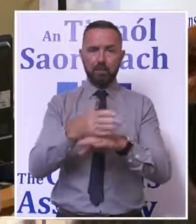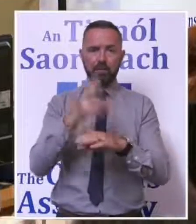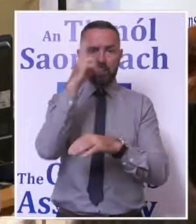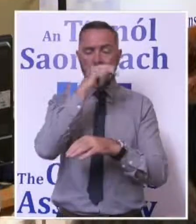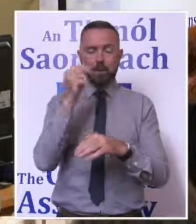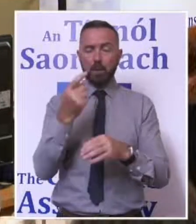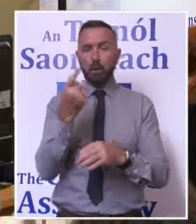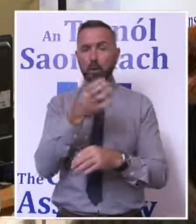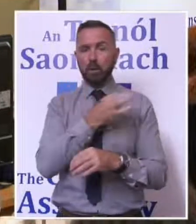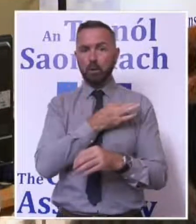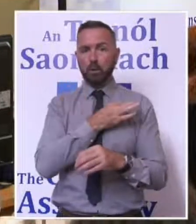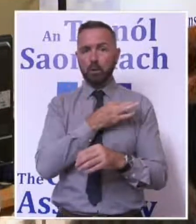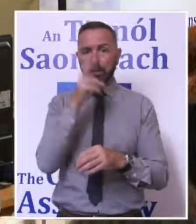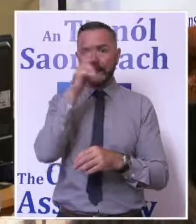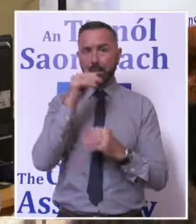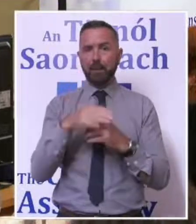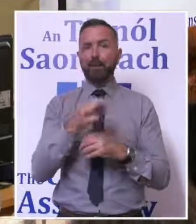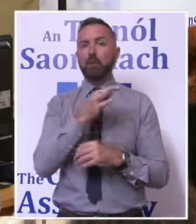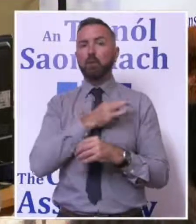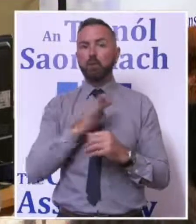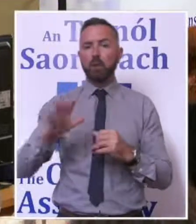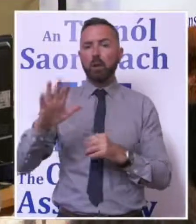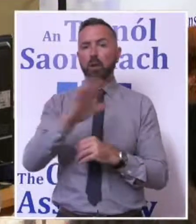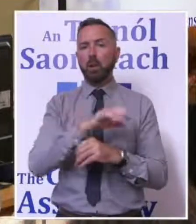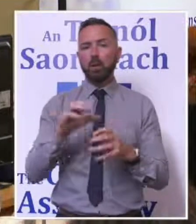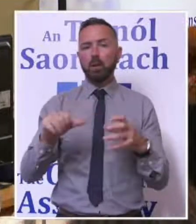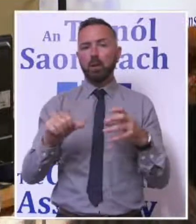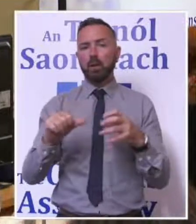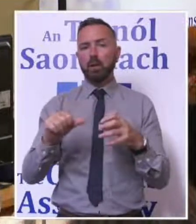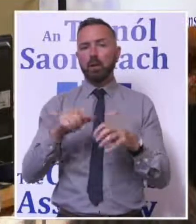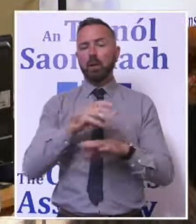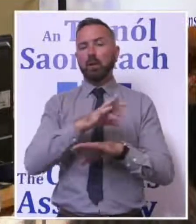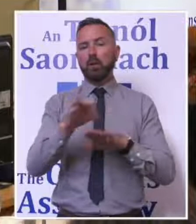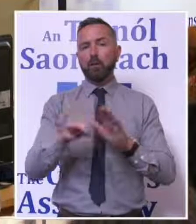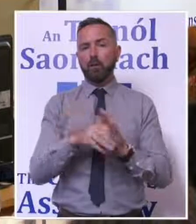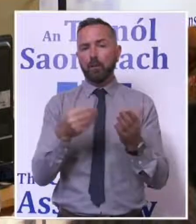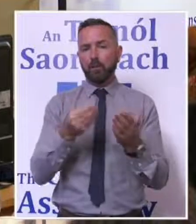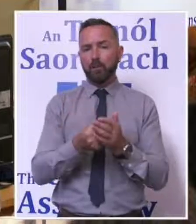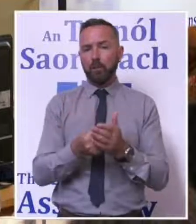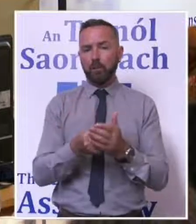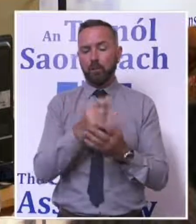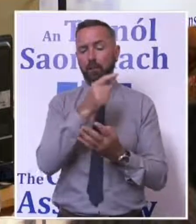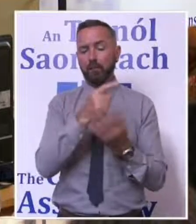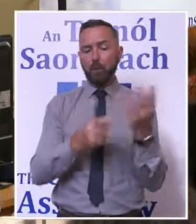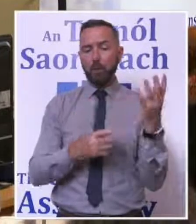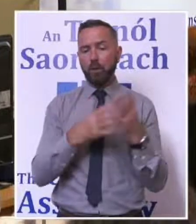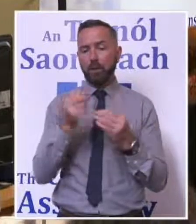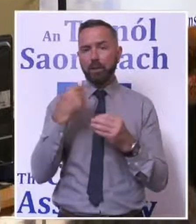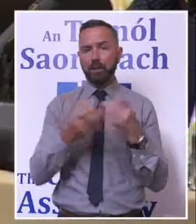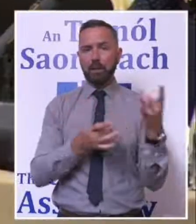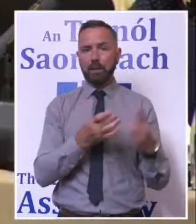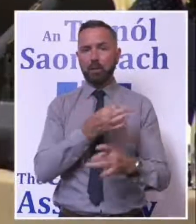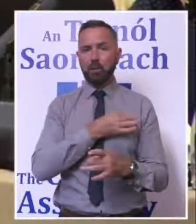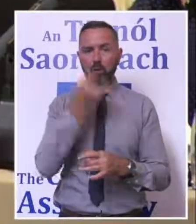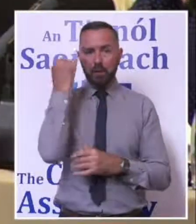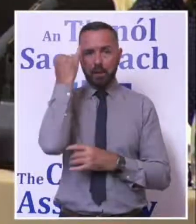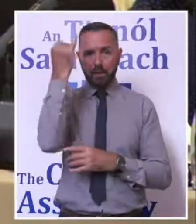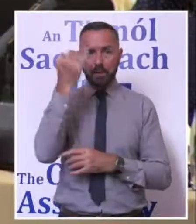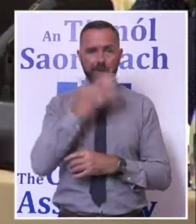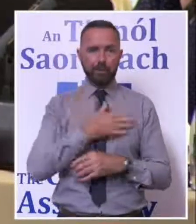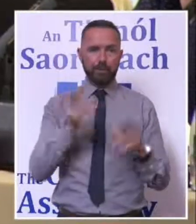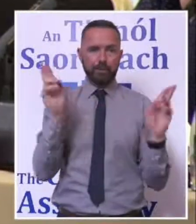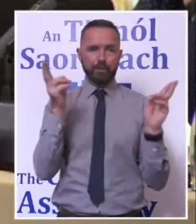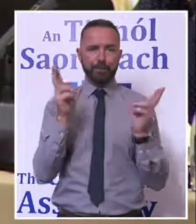local government fund. And gradually, each of the 4 features that made it a good idea has been whittled away, isn't